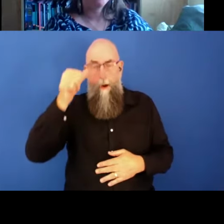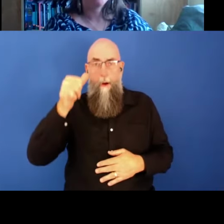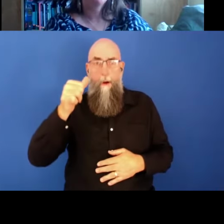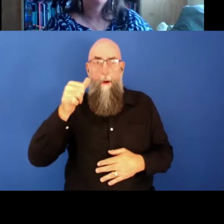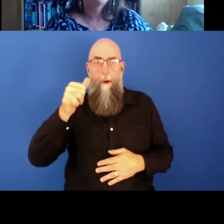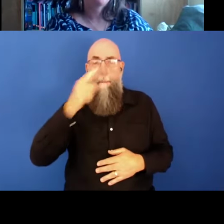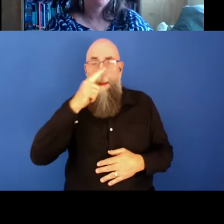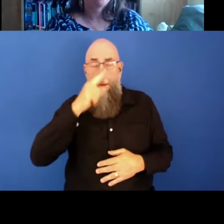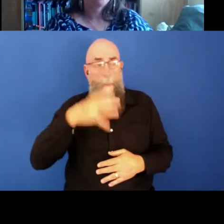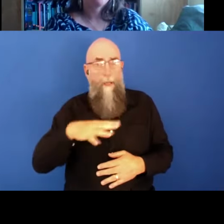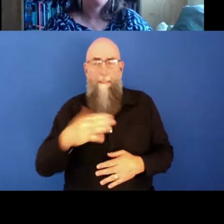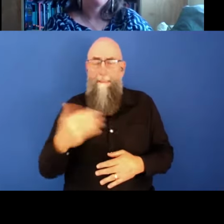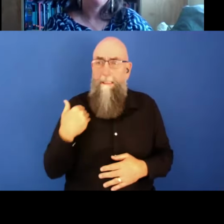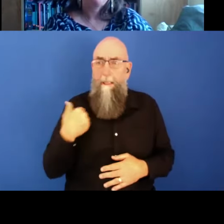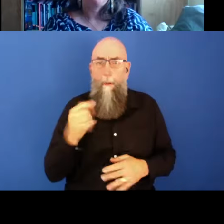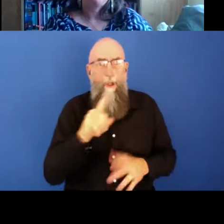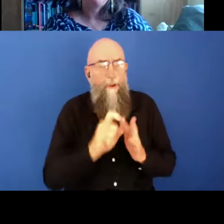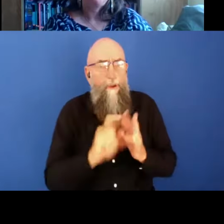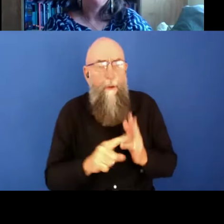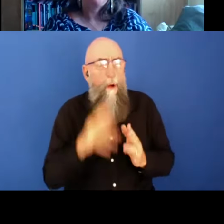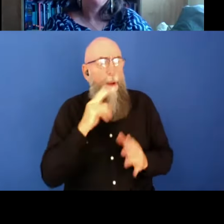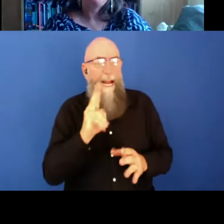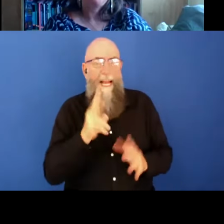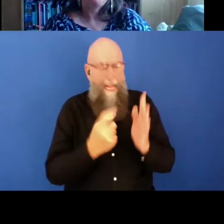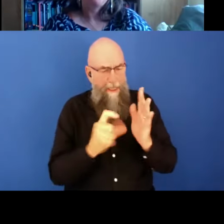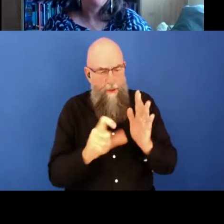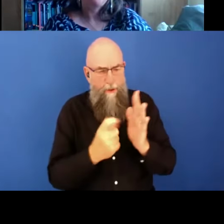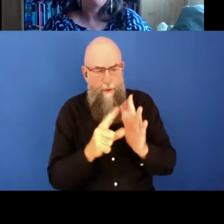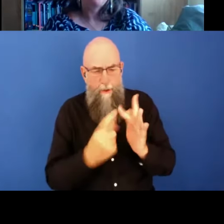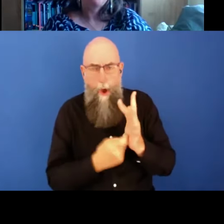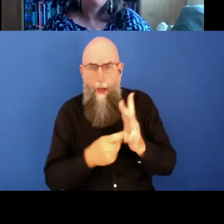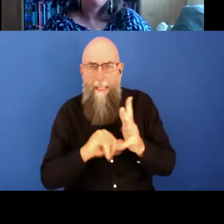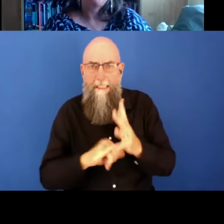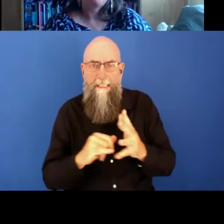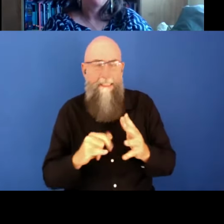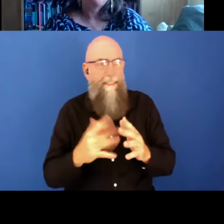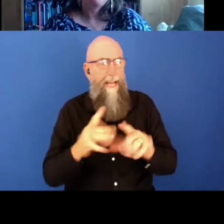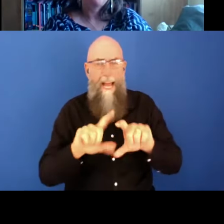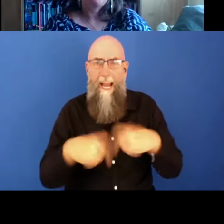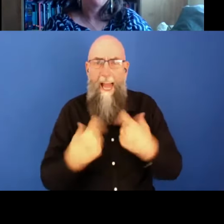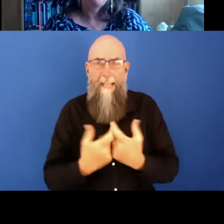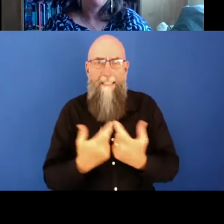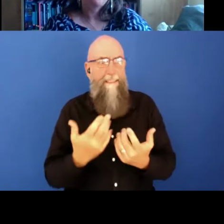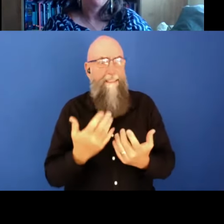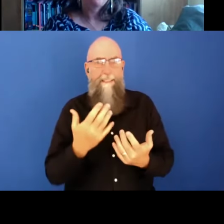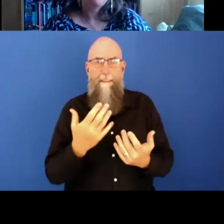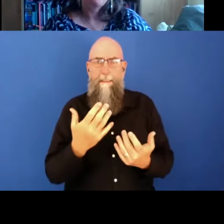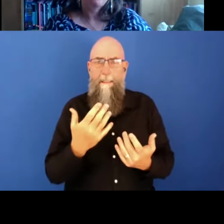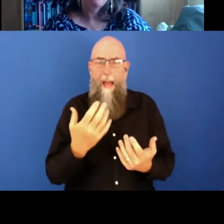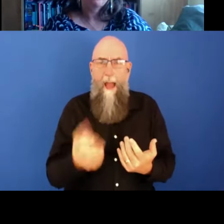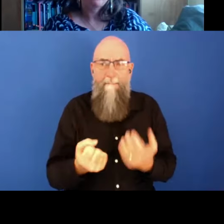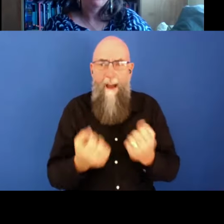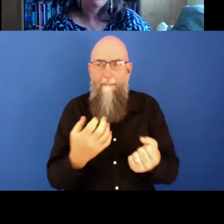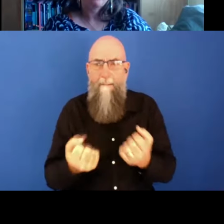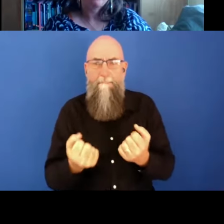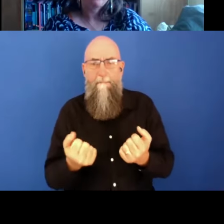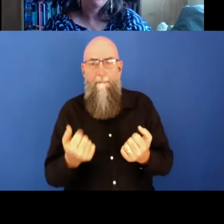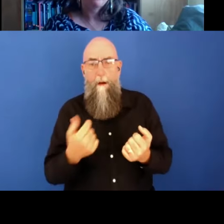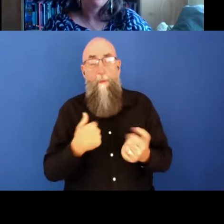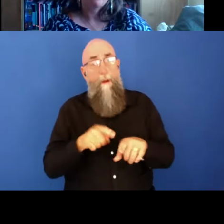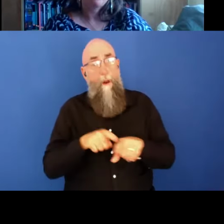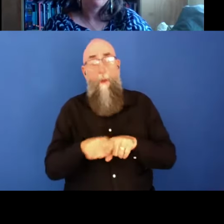when are you going to start circus classes again when is this going to happen and yeah and i think we've learned